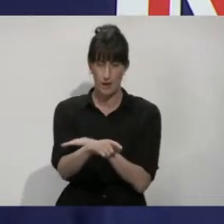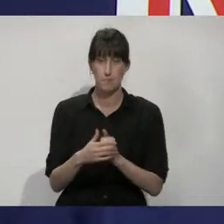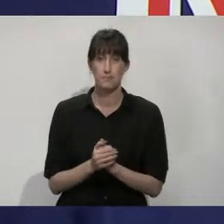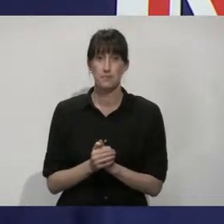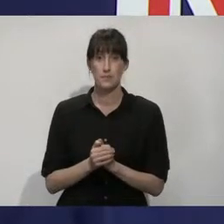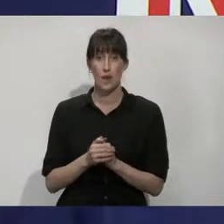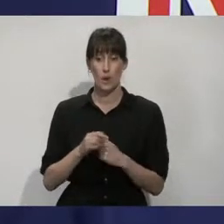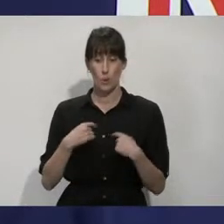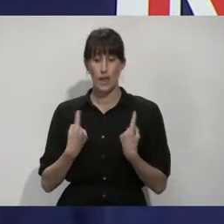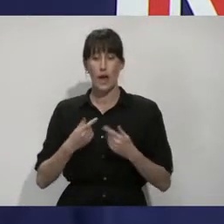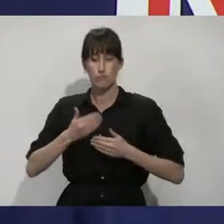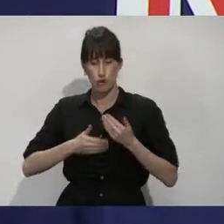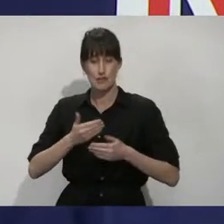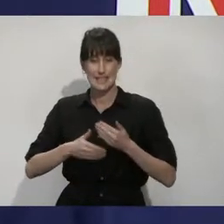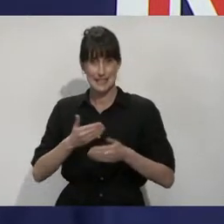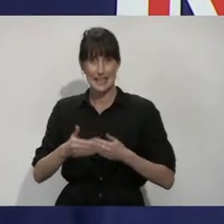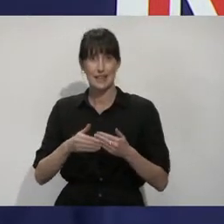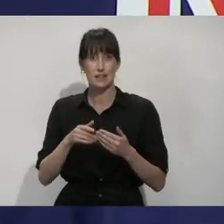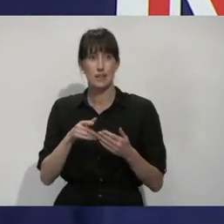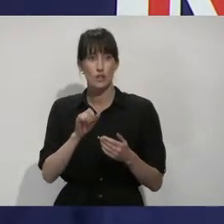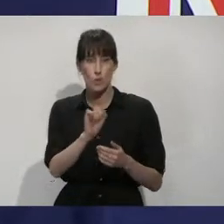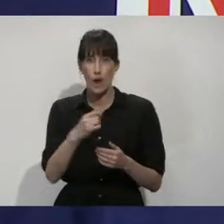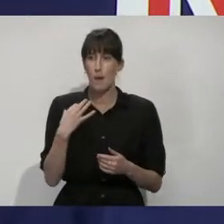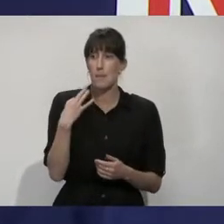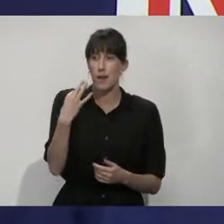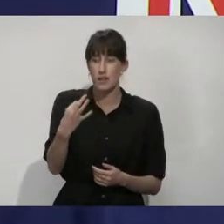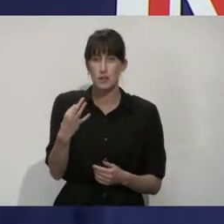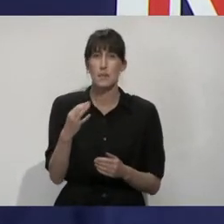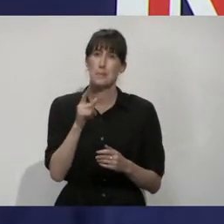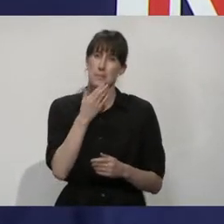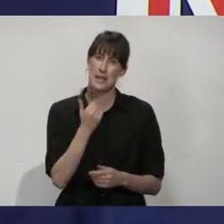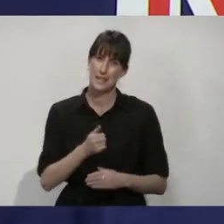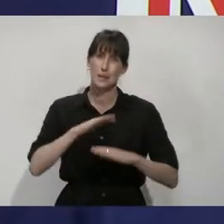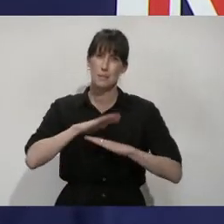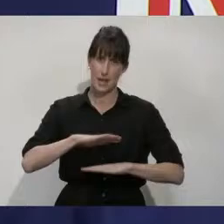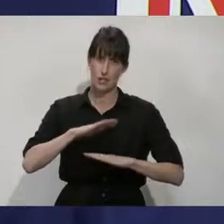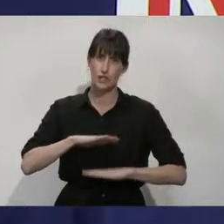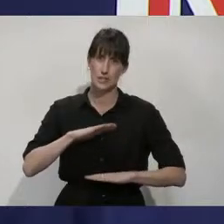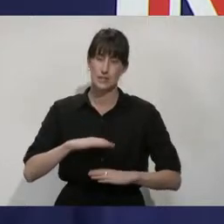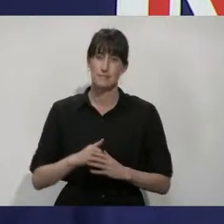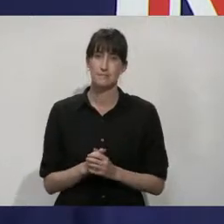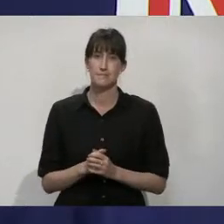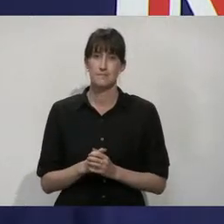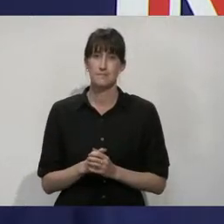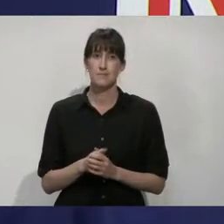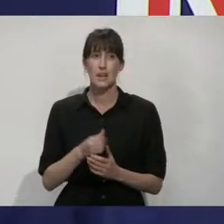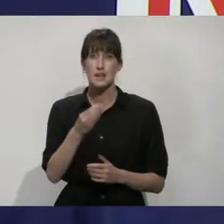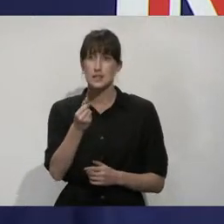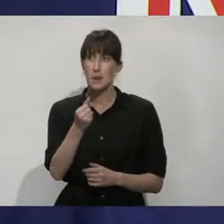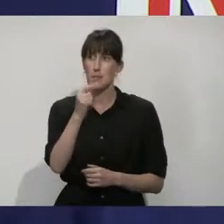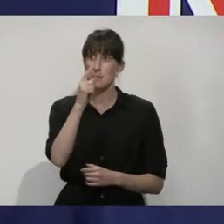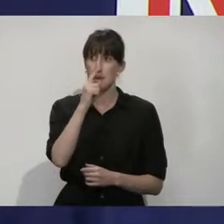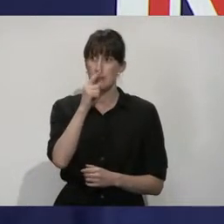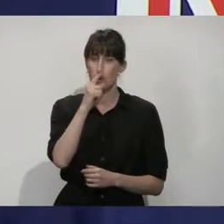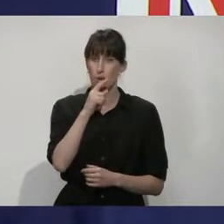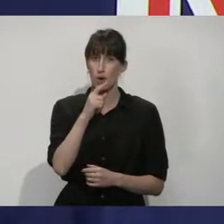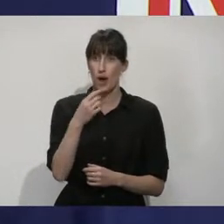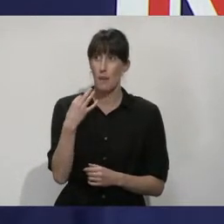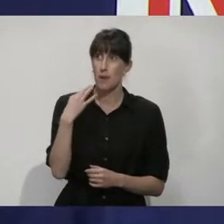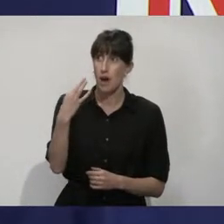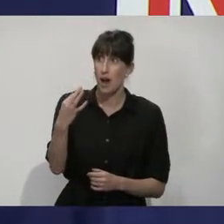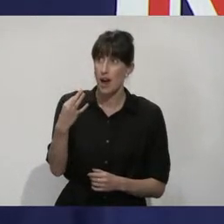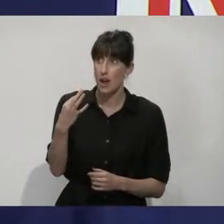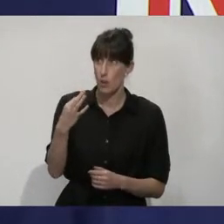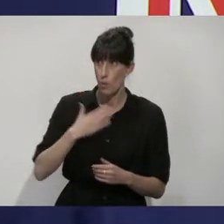exemptions, but please do be patient. Also, it's important to note that we are getting applications from people who do not need to